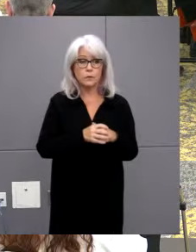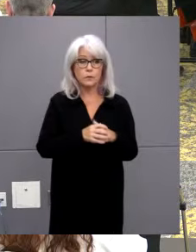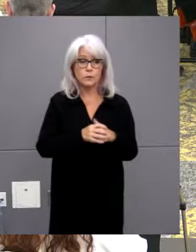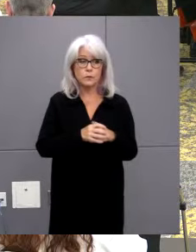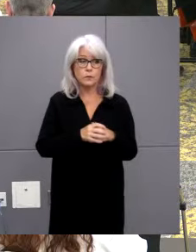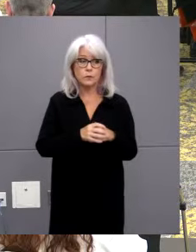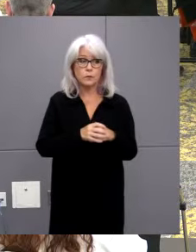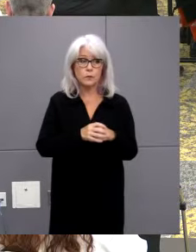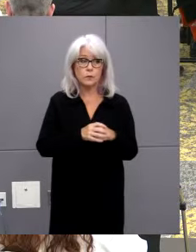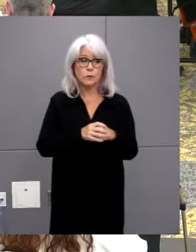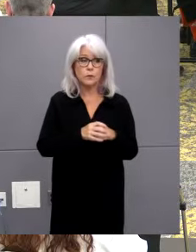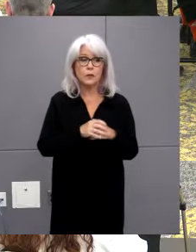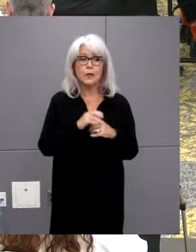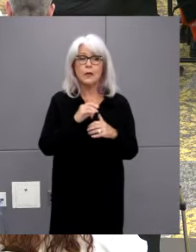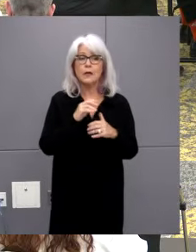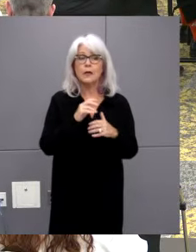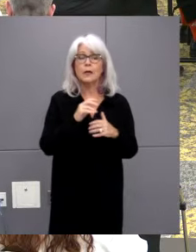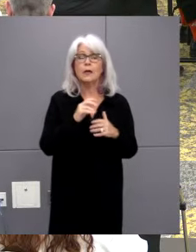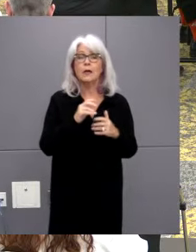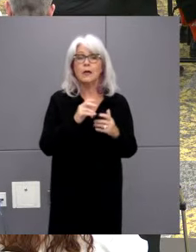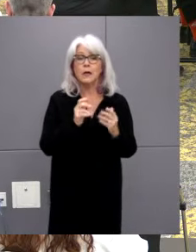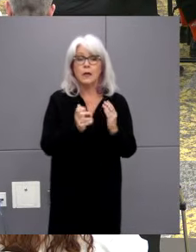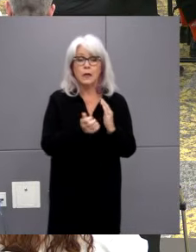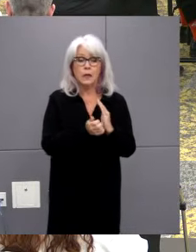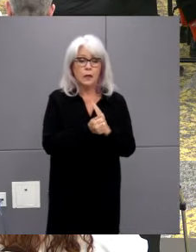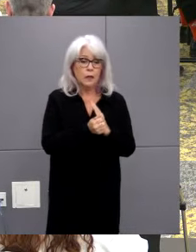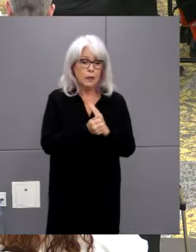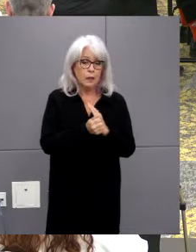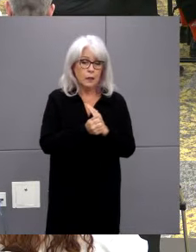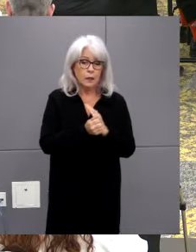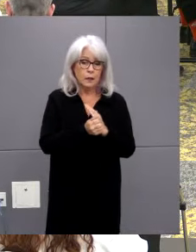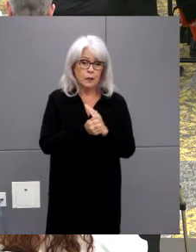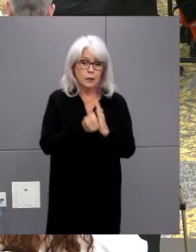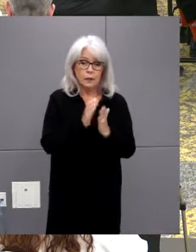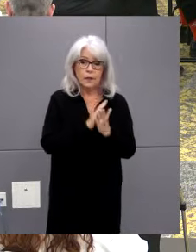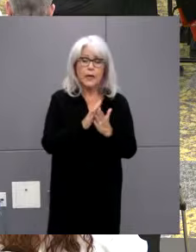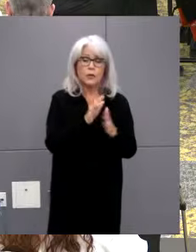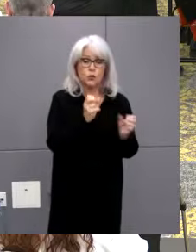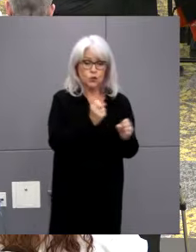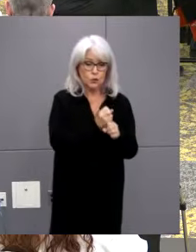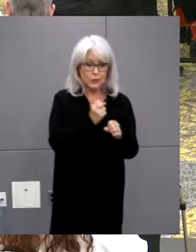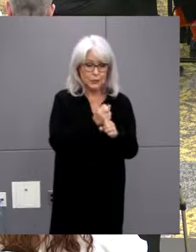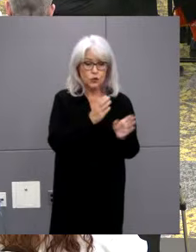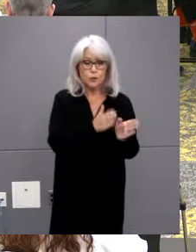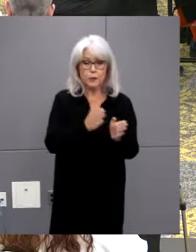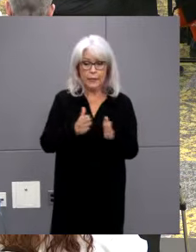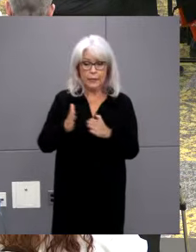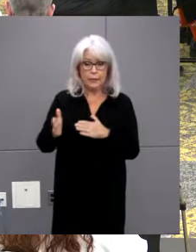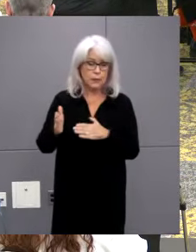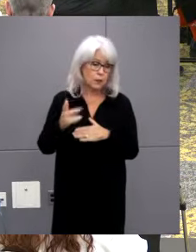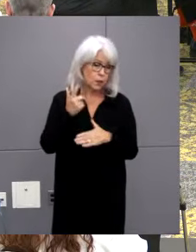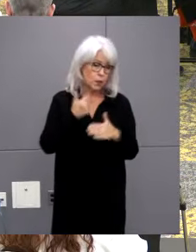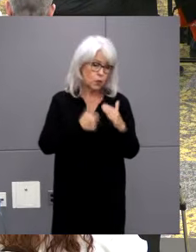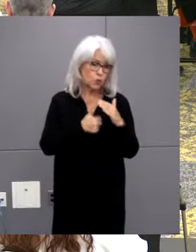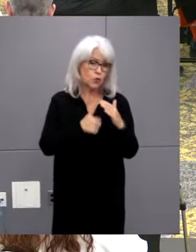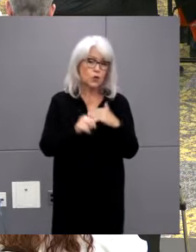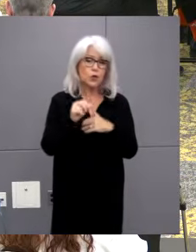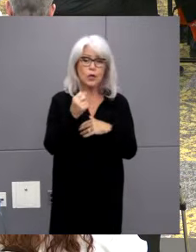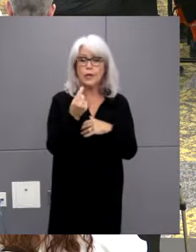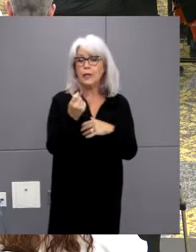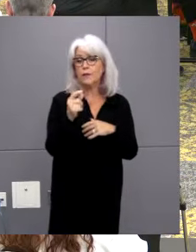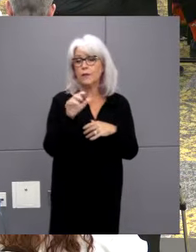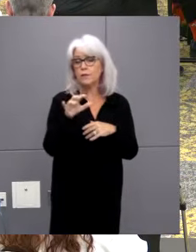that's an amendment to Board Policy 1150 College Strategic Plan. right under